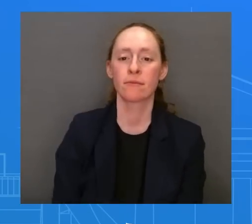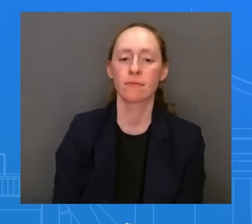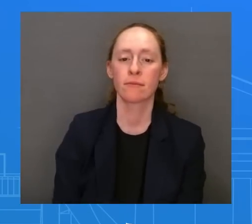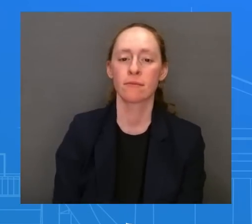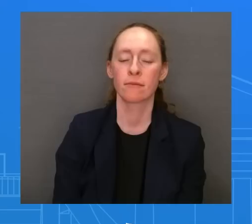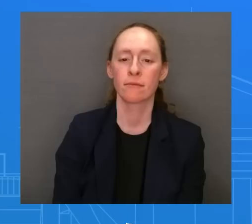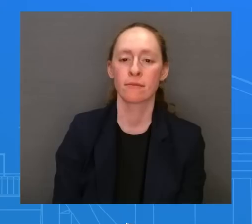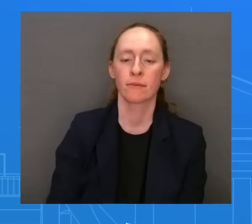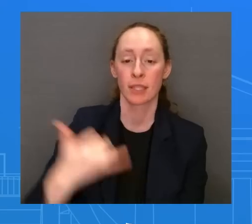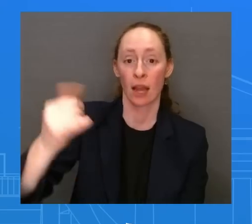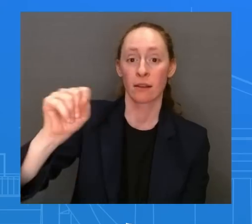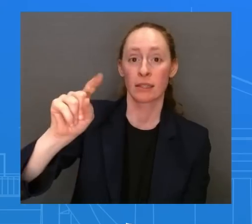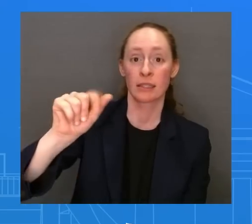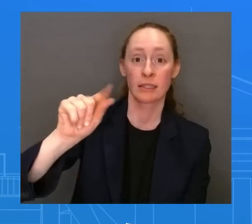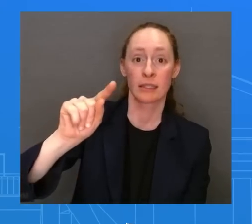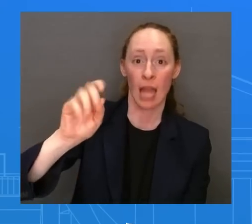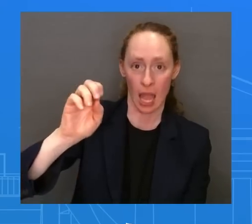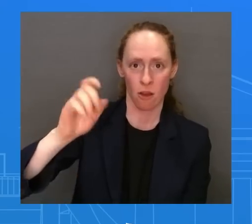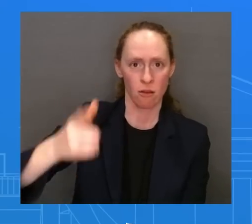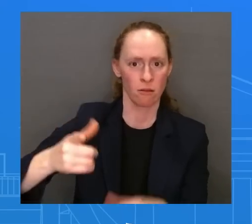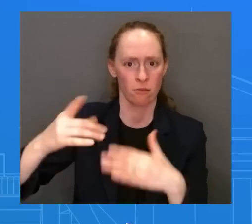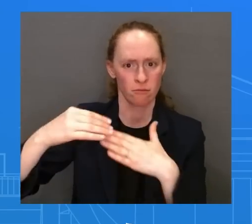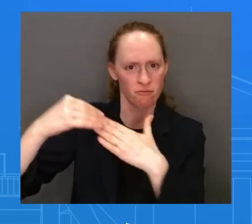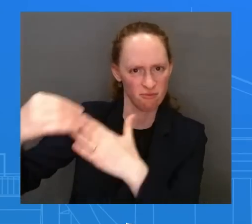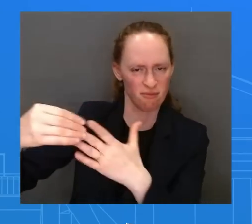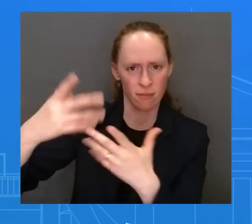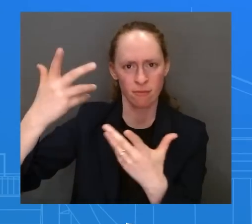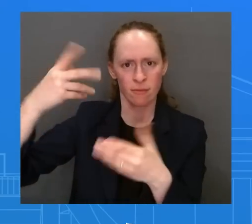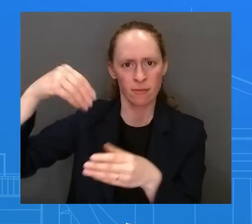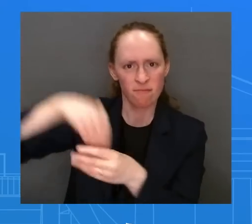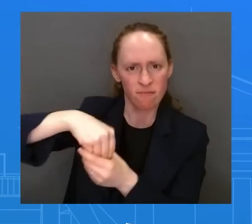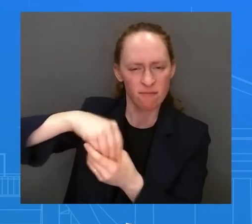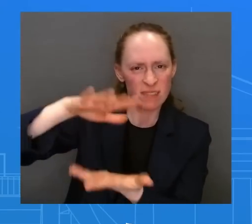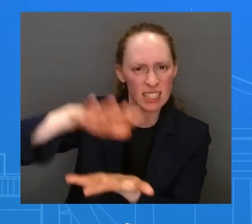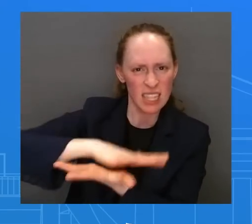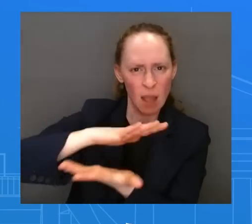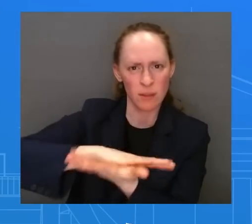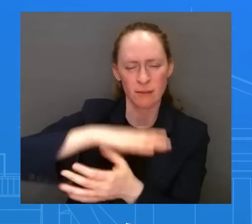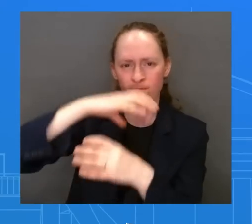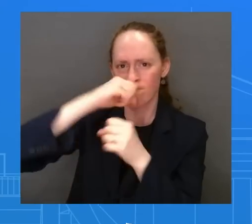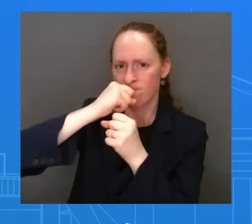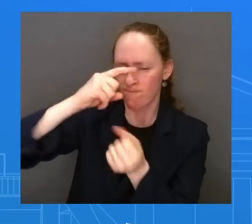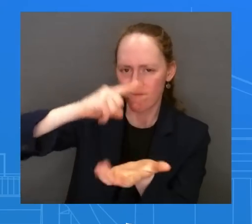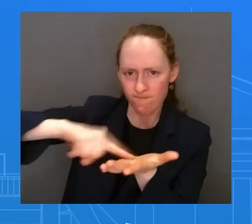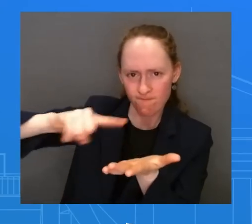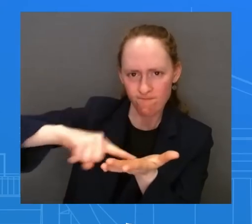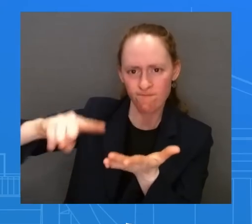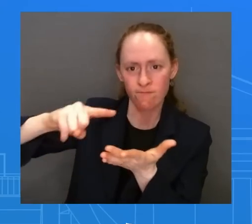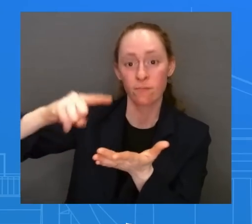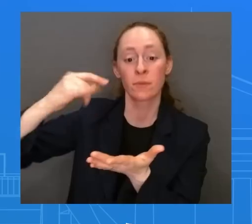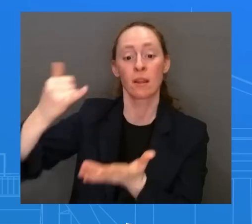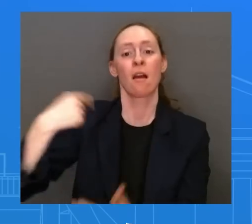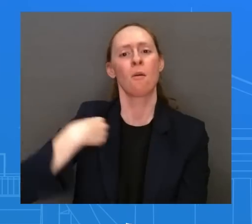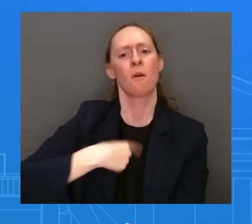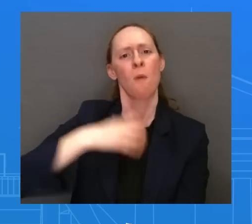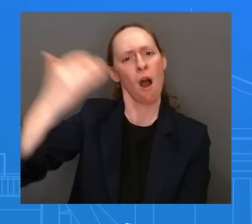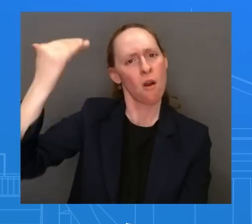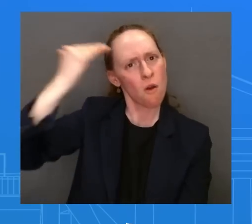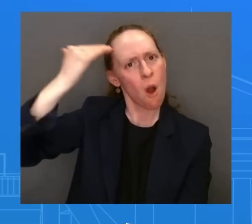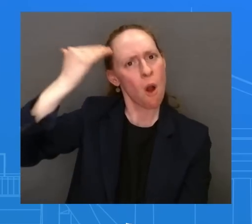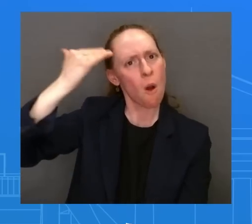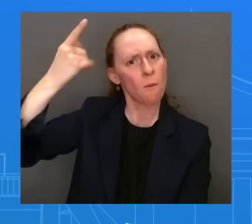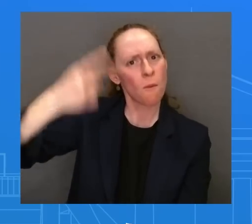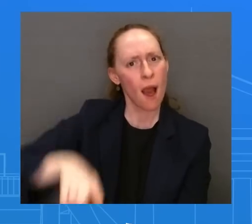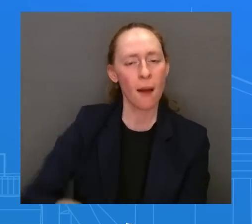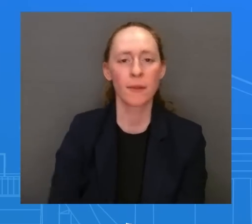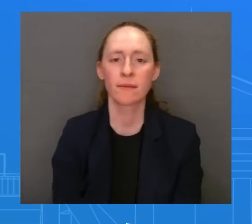uh to uh to apply those Lessons Learned as needed and as I've said we didn't wait for these reviews to be complete before